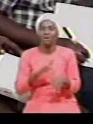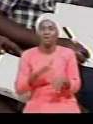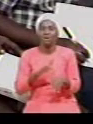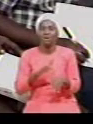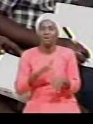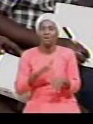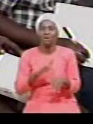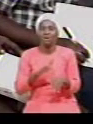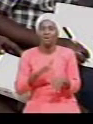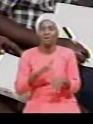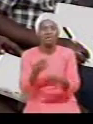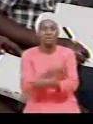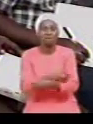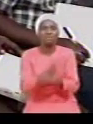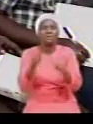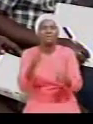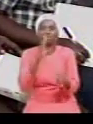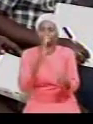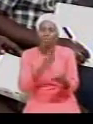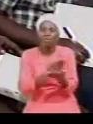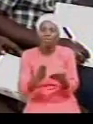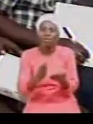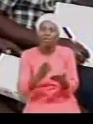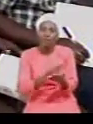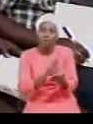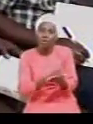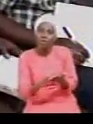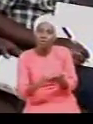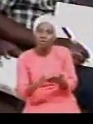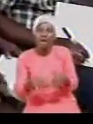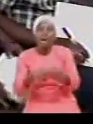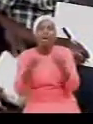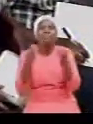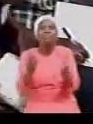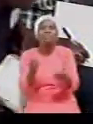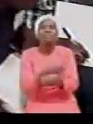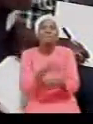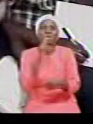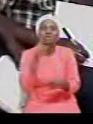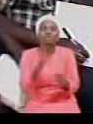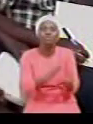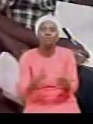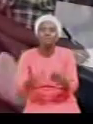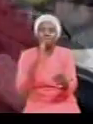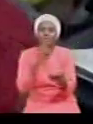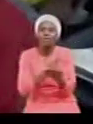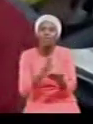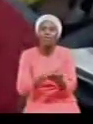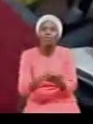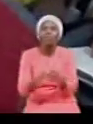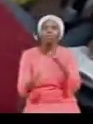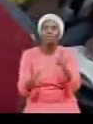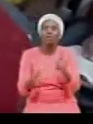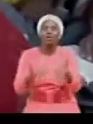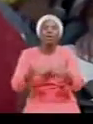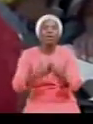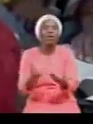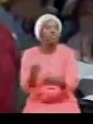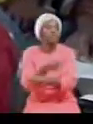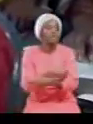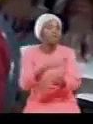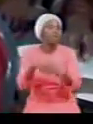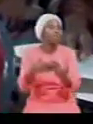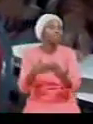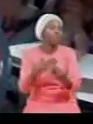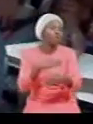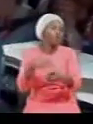For how many days are you planning to be holy? All the days of your life. The Lord confirm it to